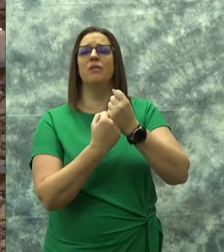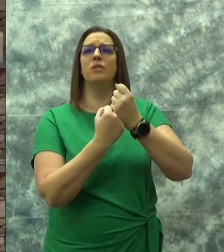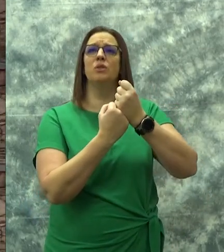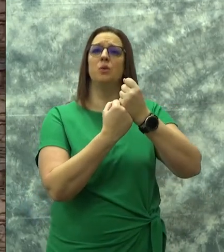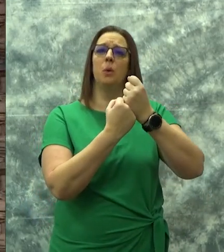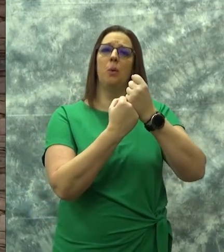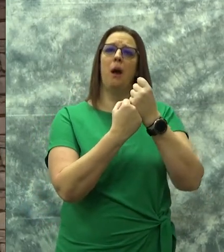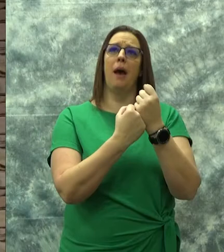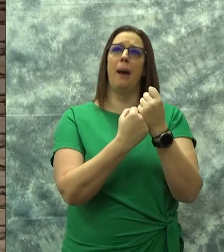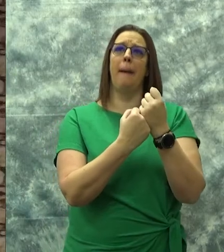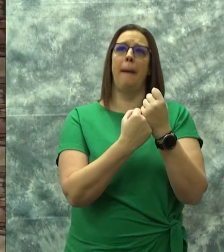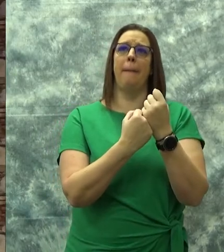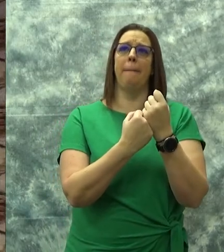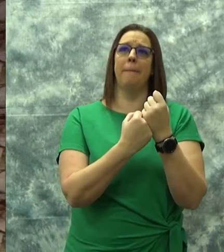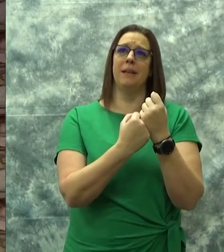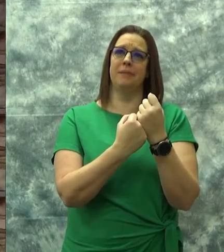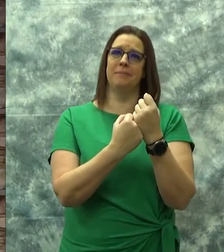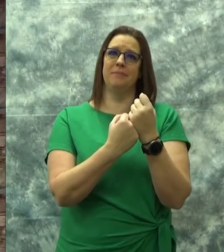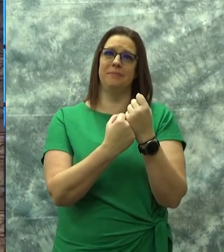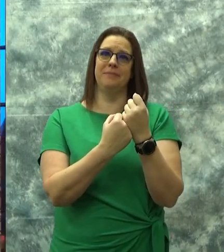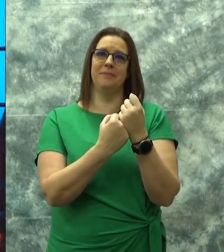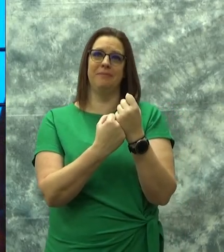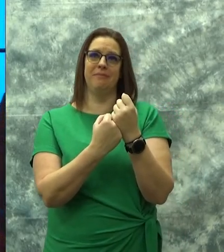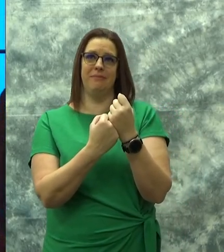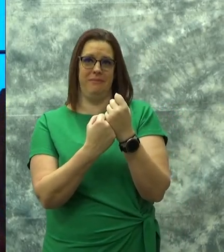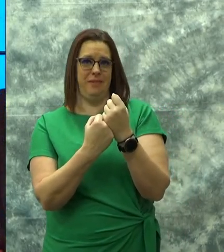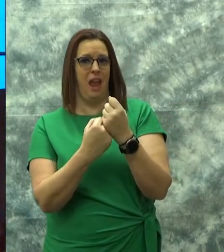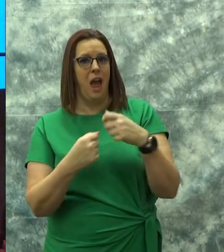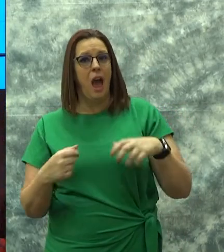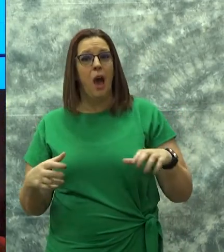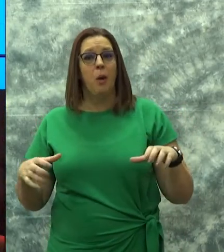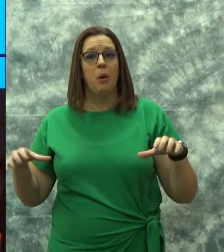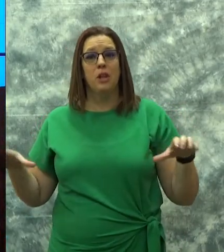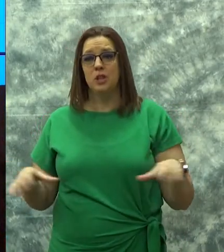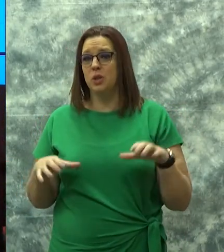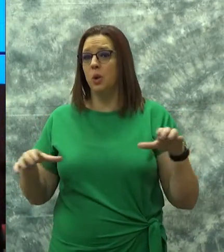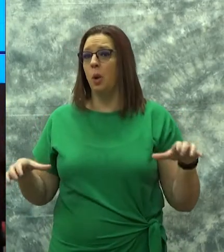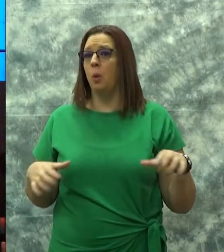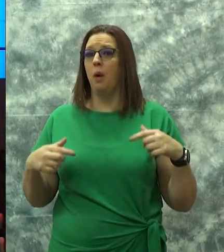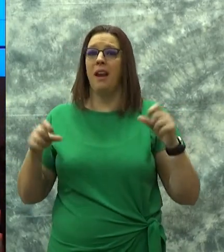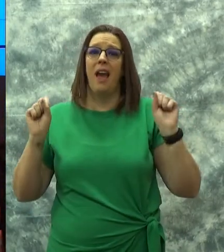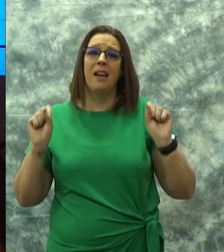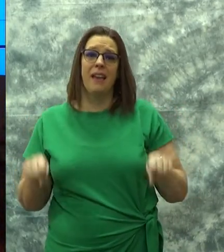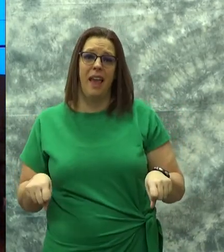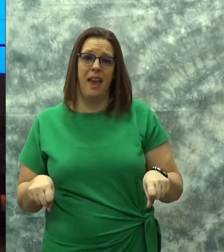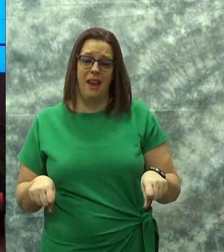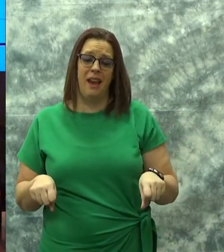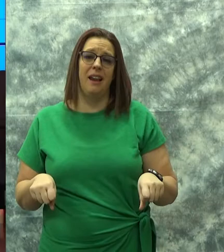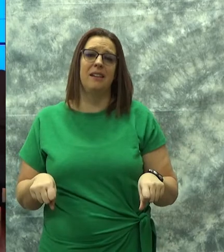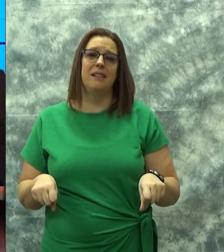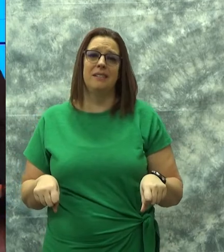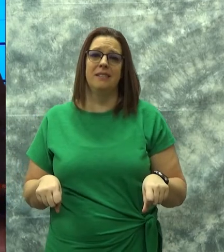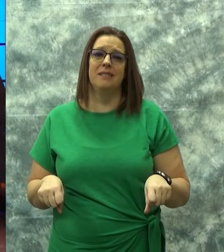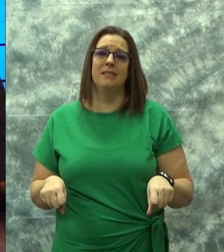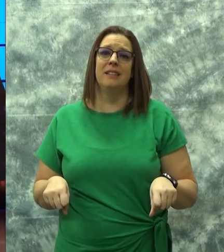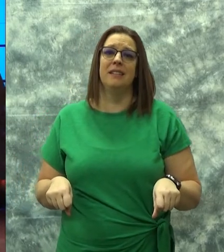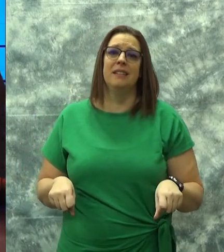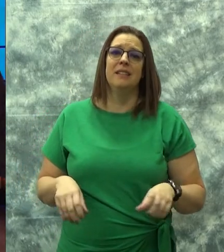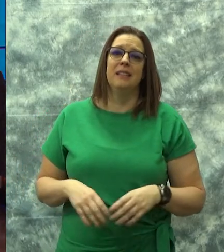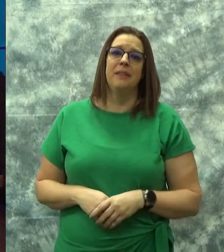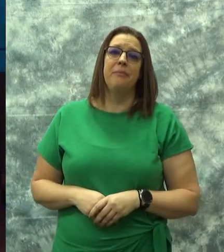will lift you up and do what I can do.